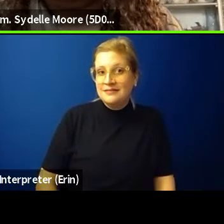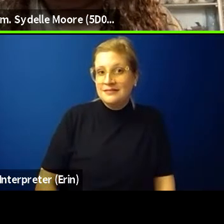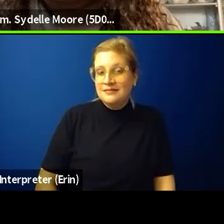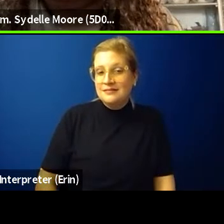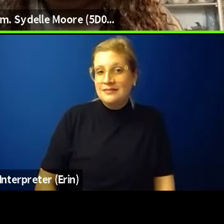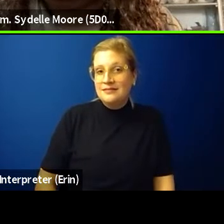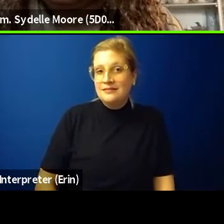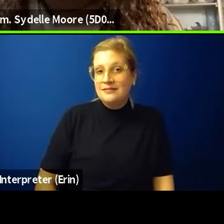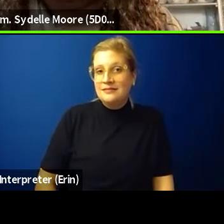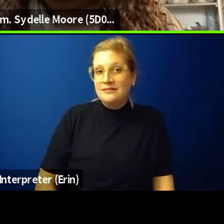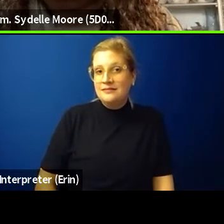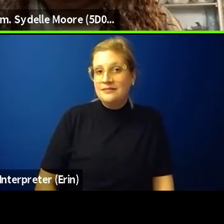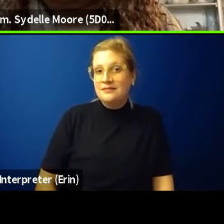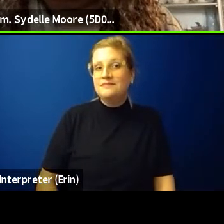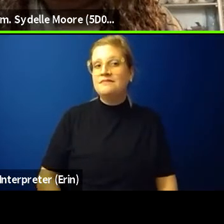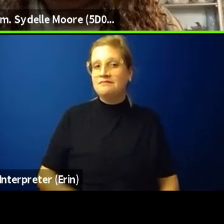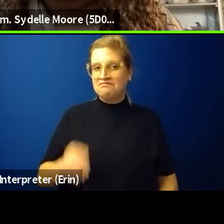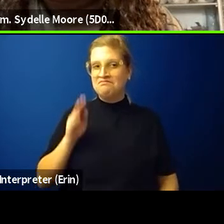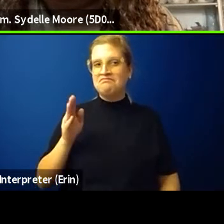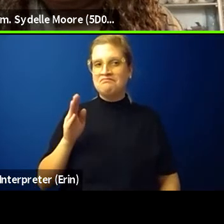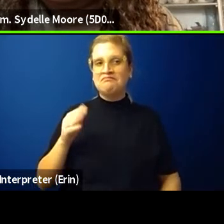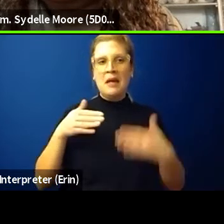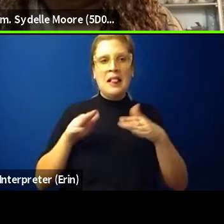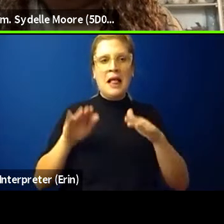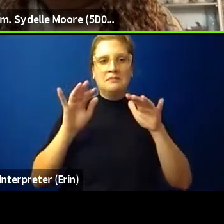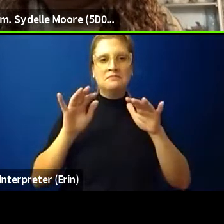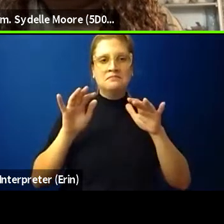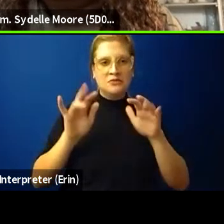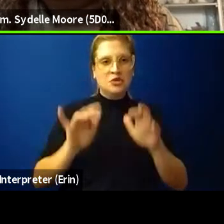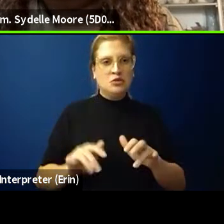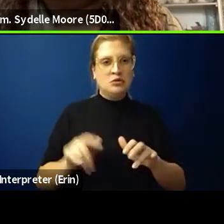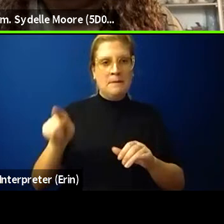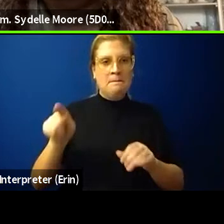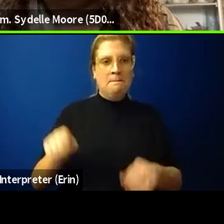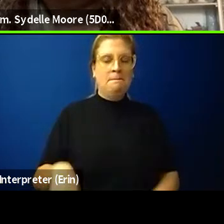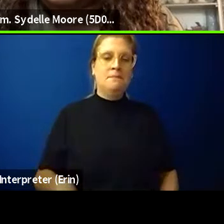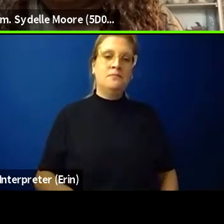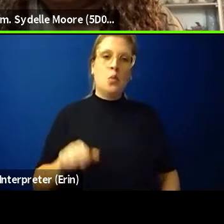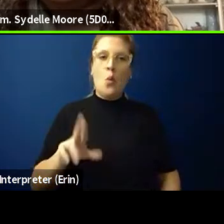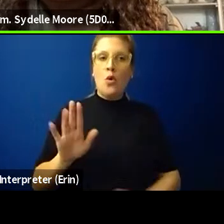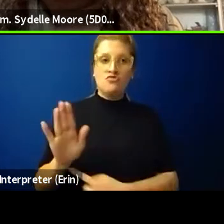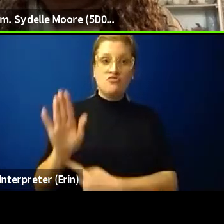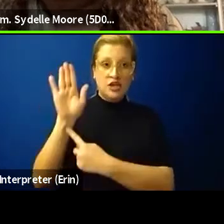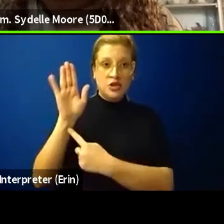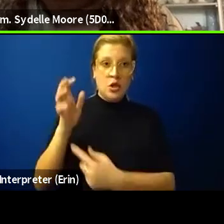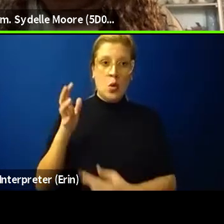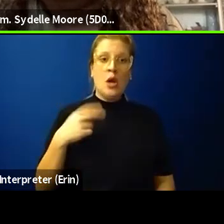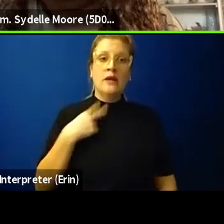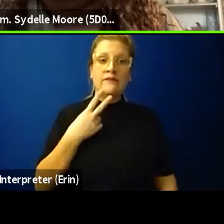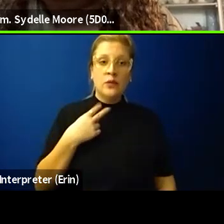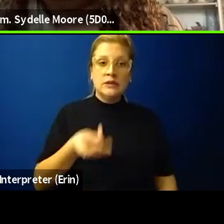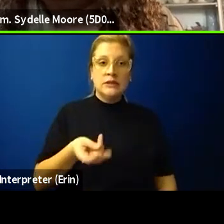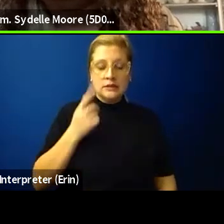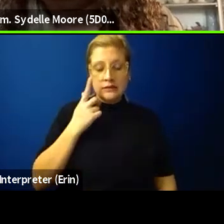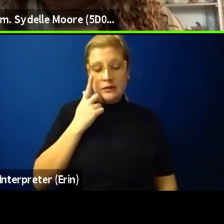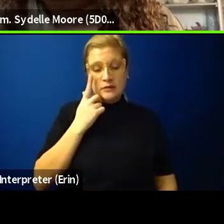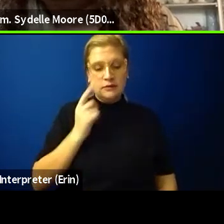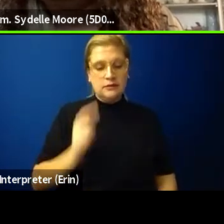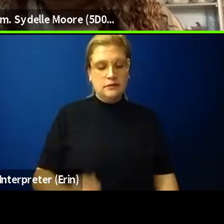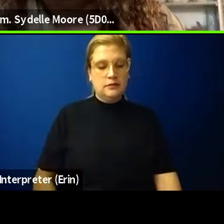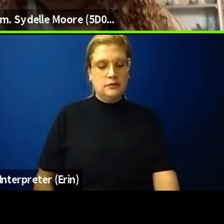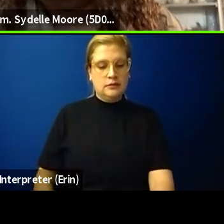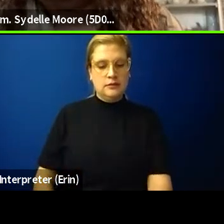I will give you a moment to type here, or if you want to raise your hand and be able to speak out loud.